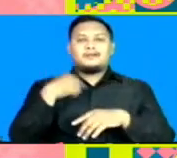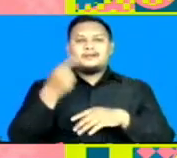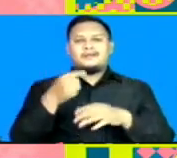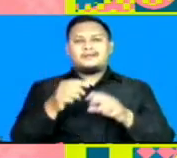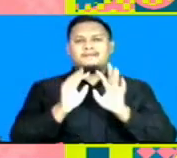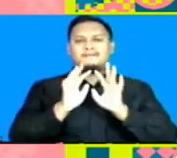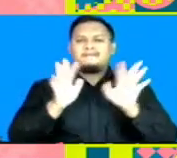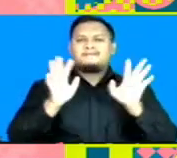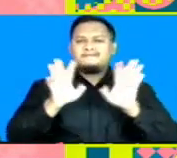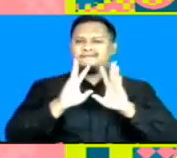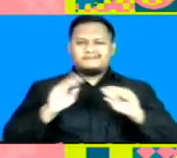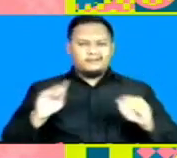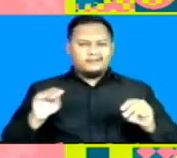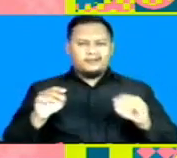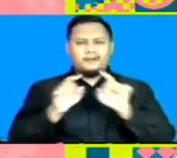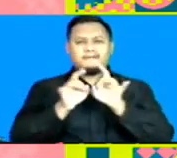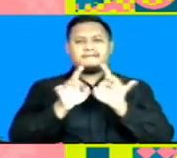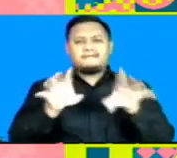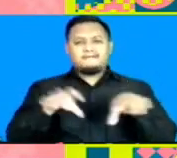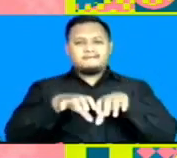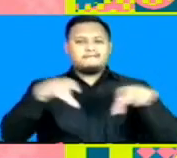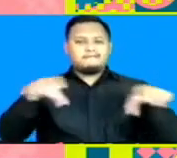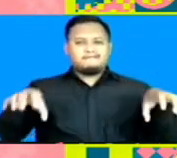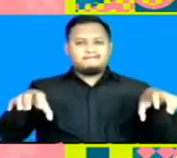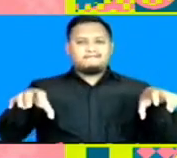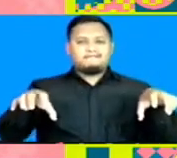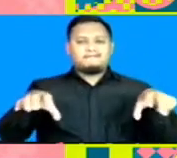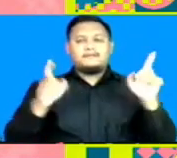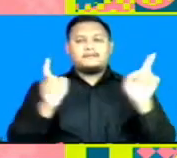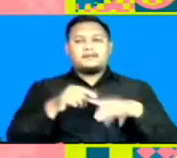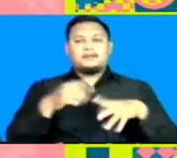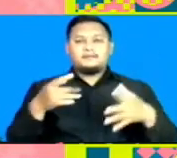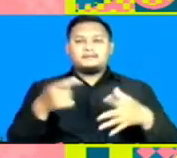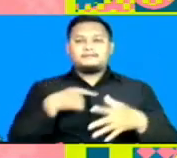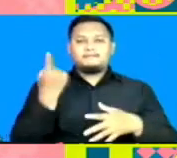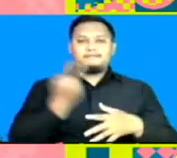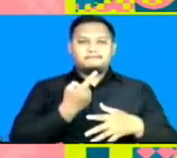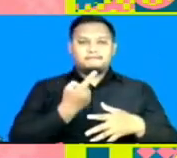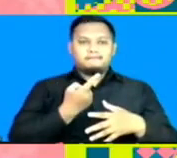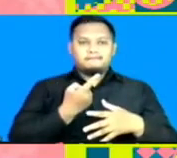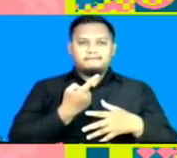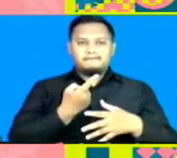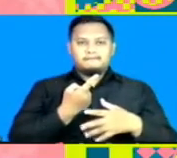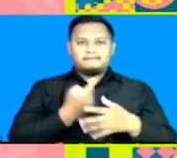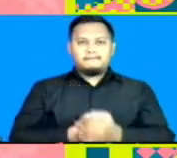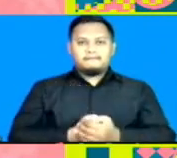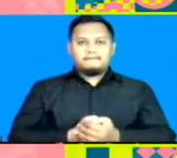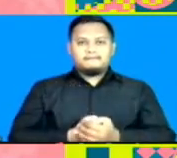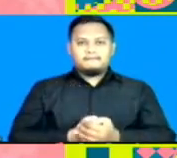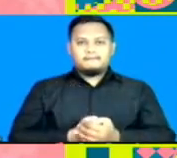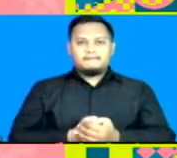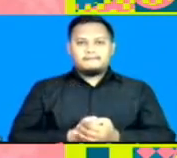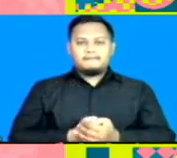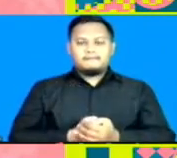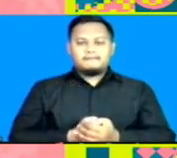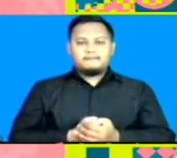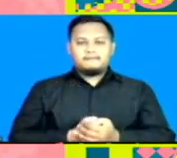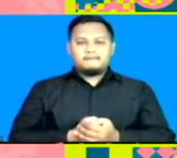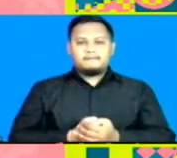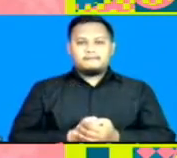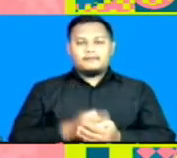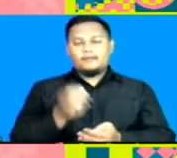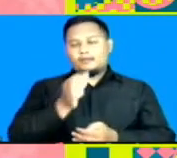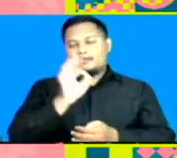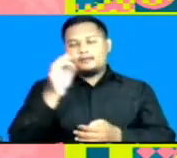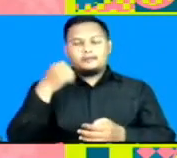our population, our people, which is important. I think without the context of a global connected world,